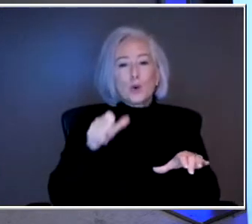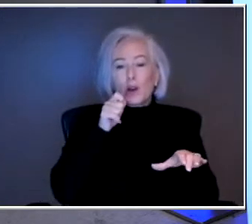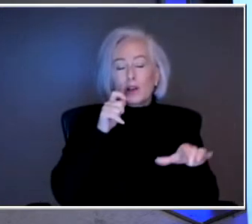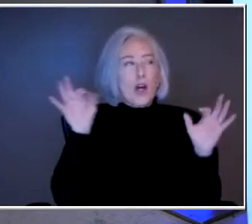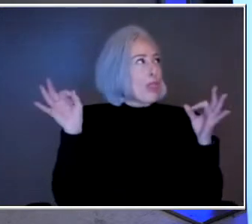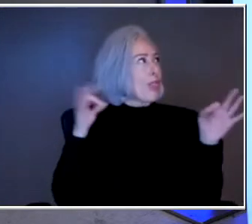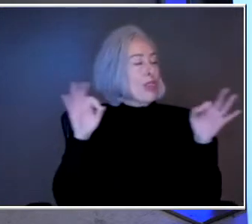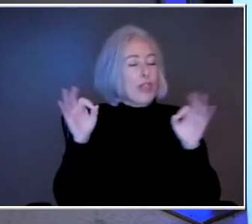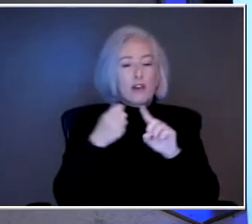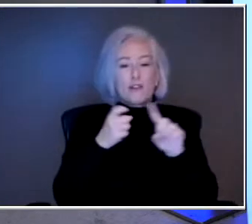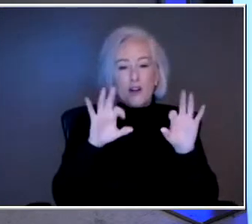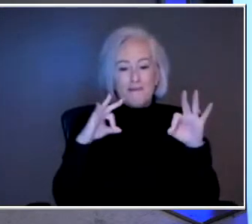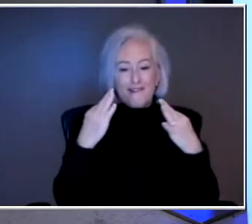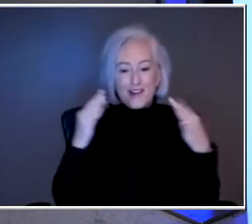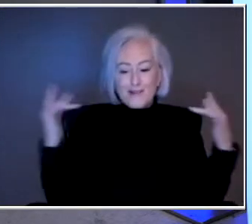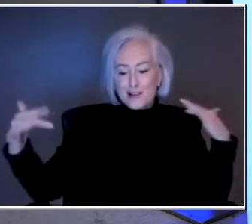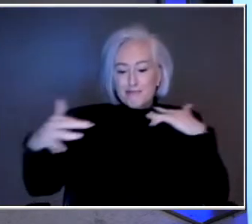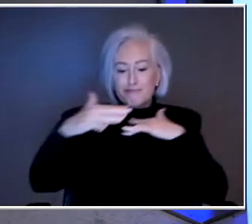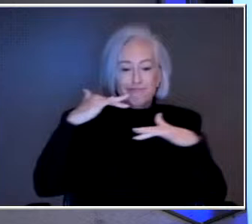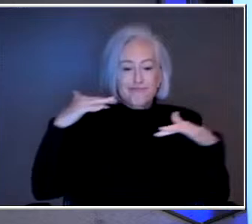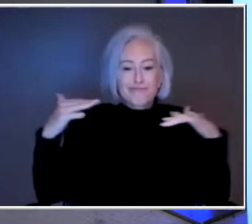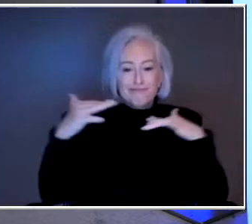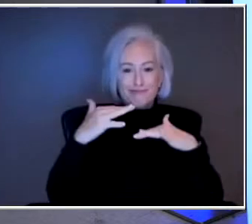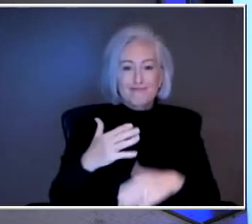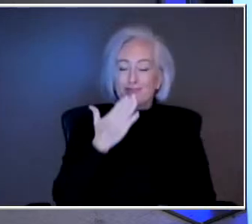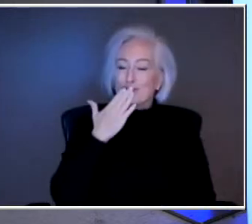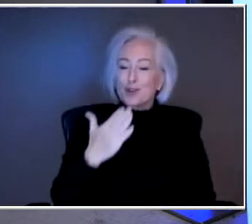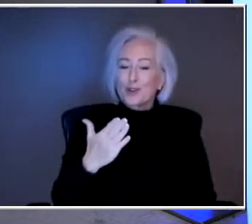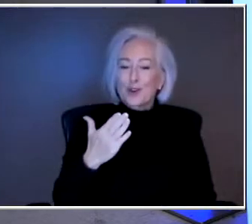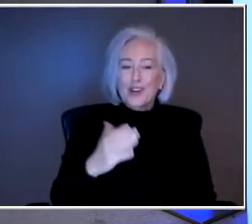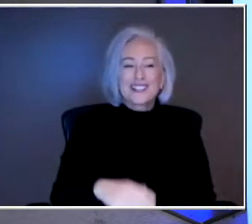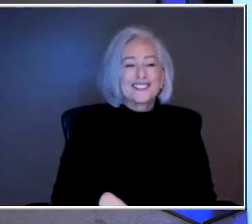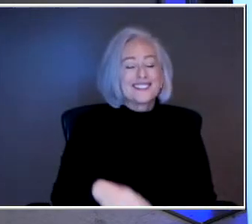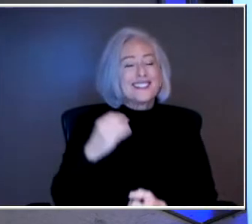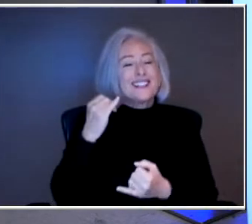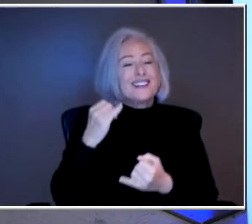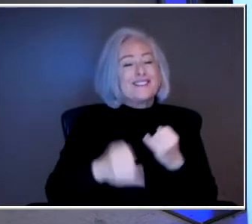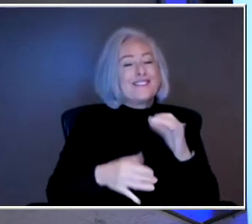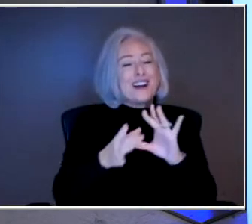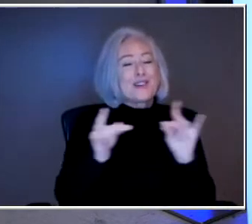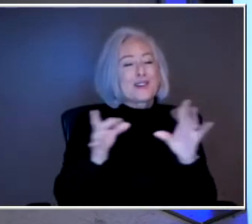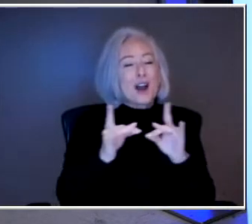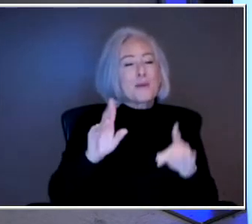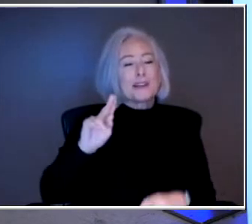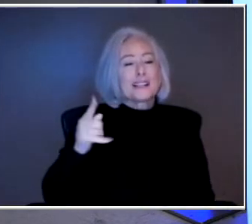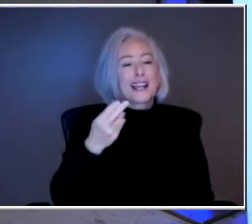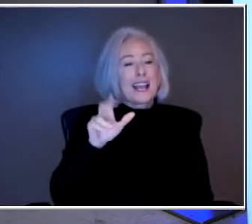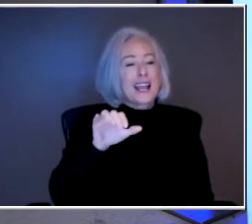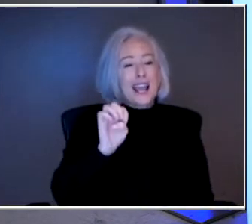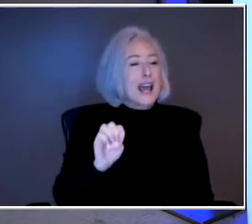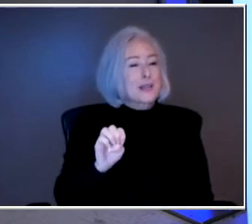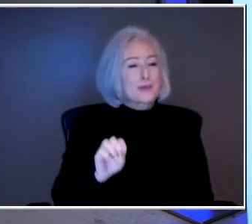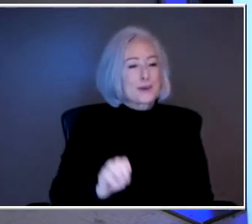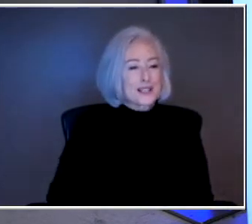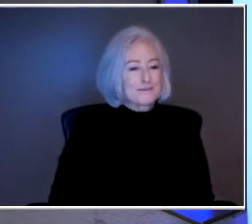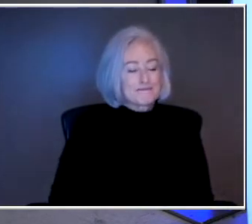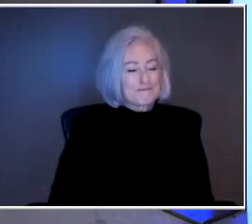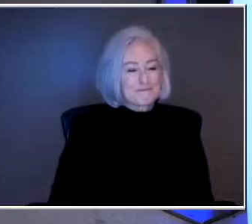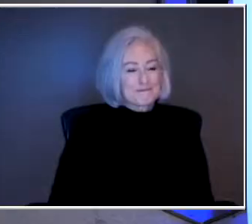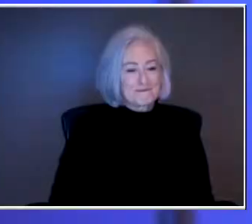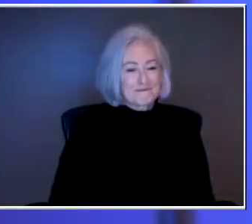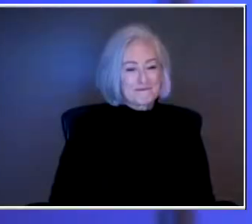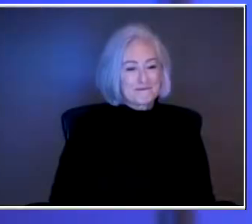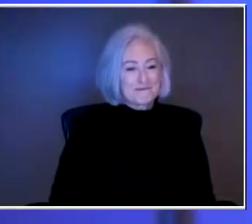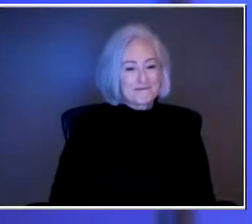it's a different environment. So good tips. I want to get our takeaways today. Catherine, for folks watching, what would you say is the biggest takeaway from our chat? Yeah,